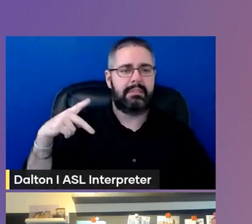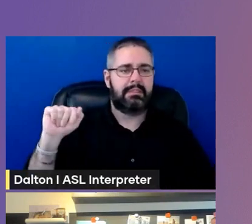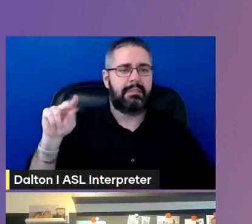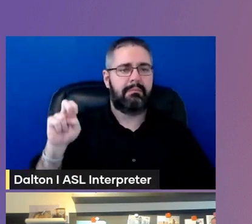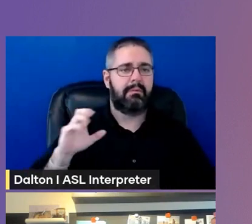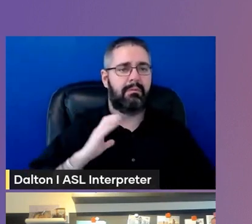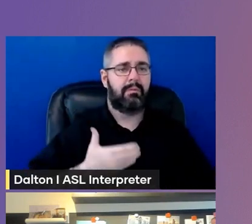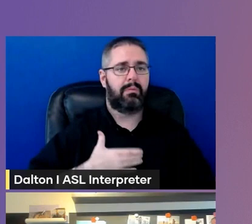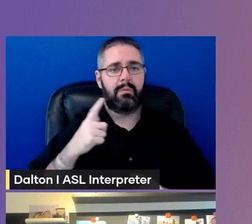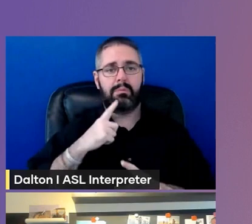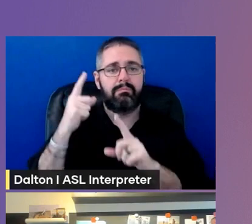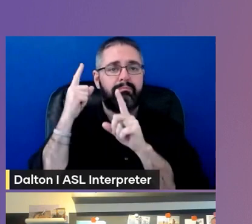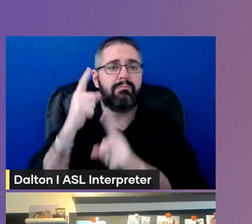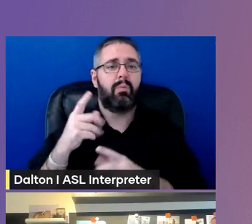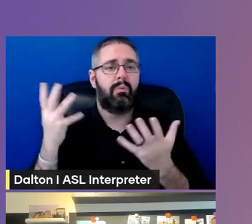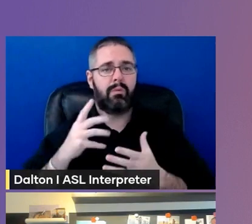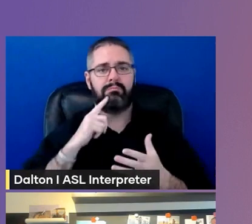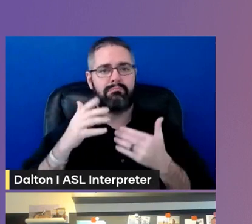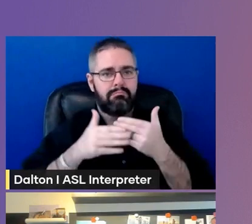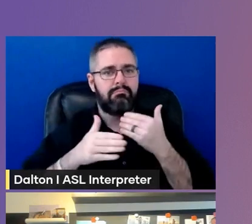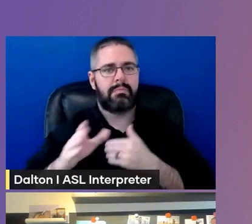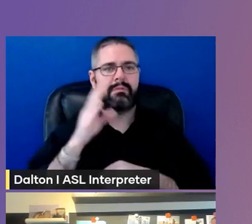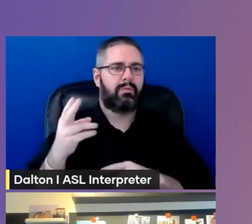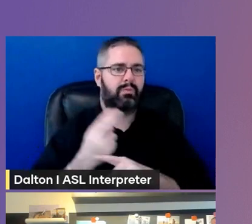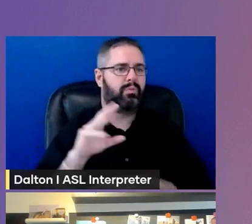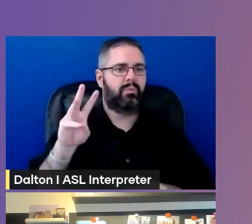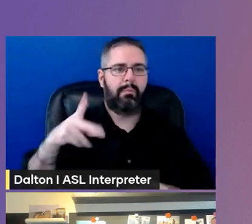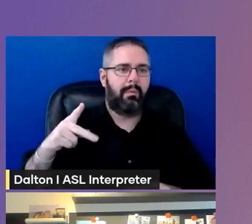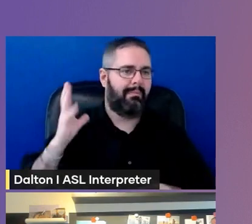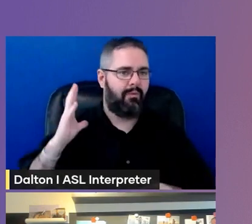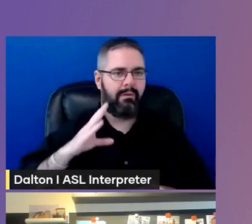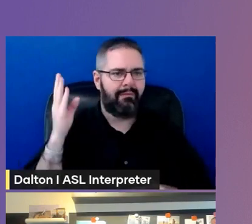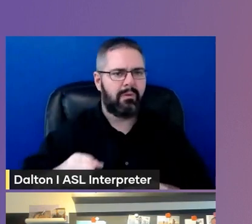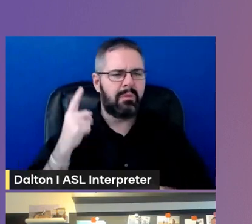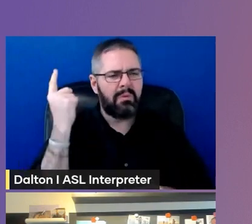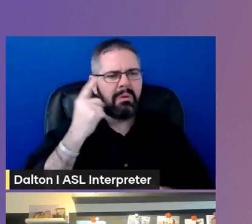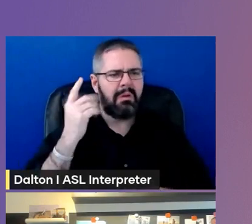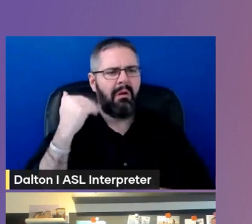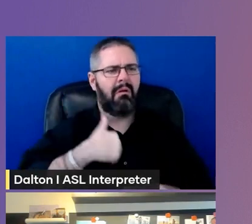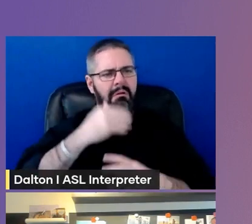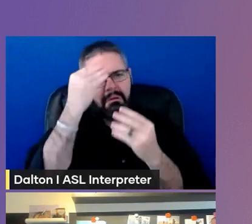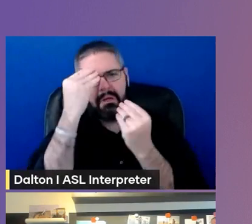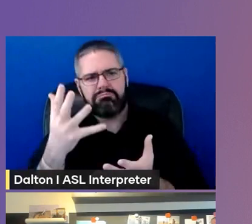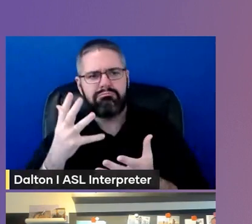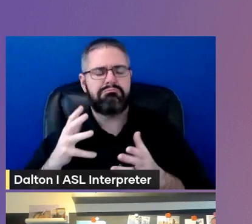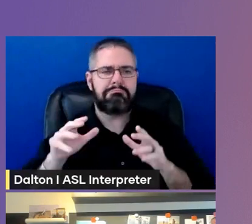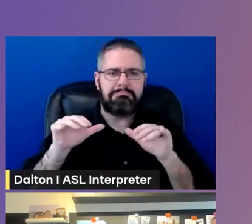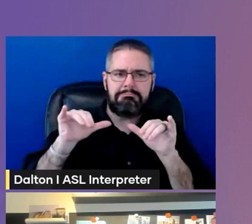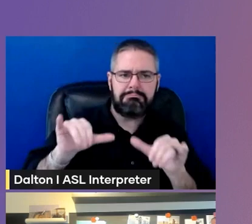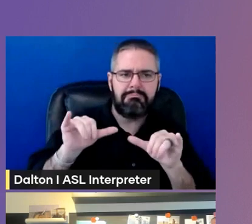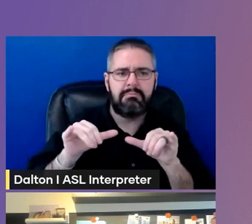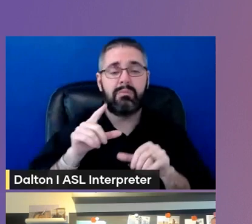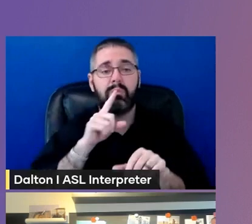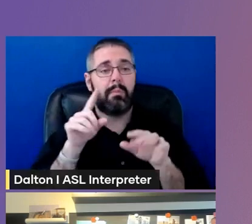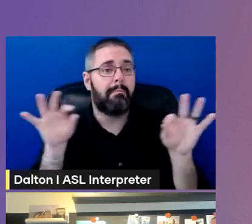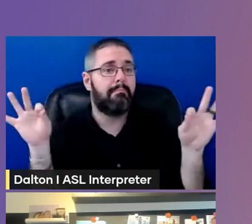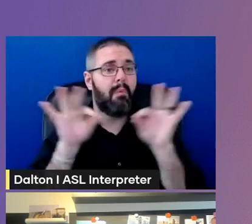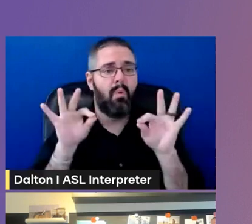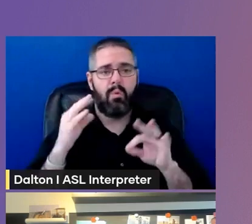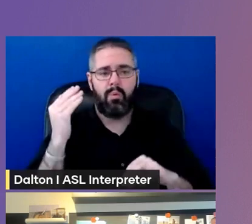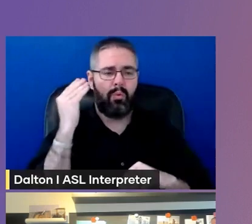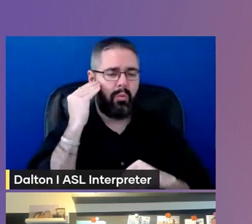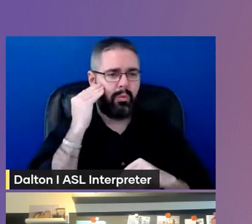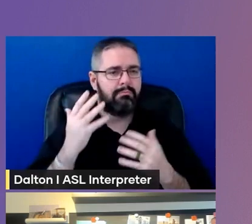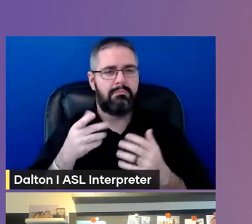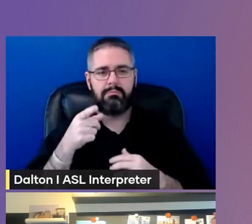noob, and before doing this, I've never used Waypoint before. And you might be wondering why I'm telling you that, but I think it's important to know that even